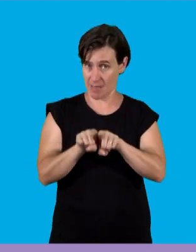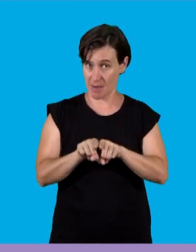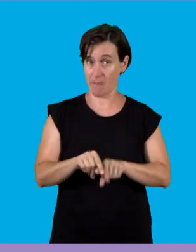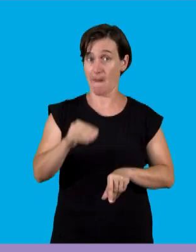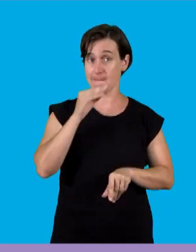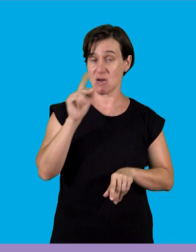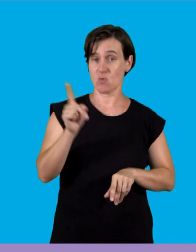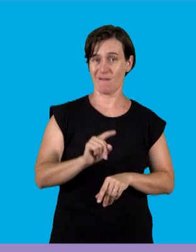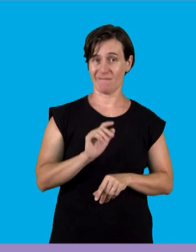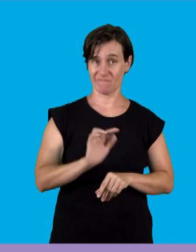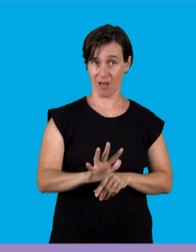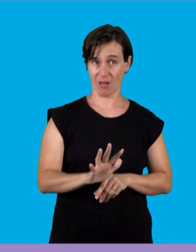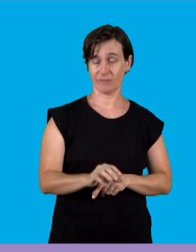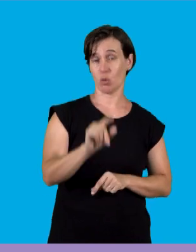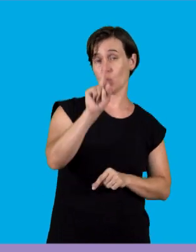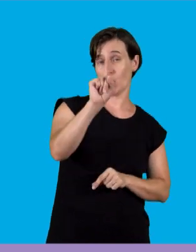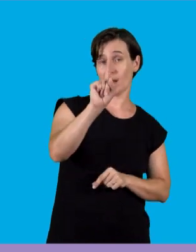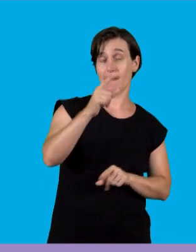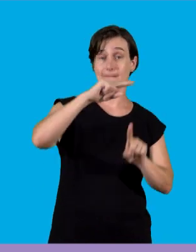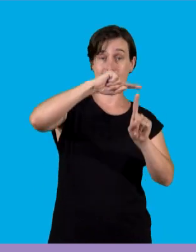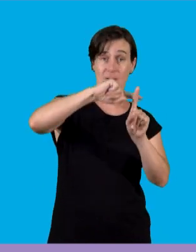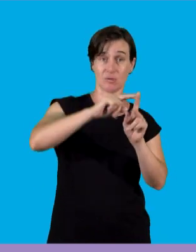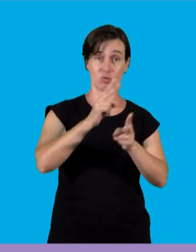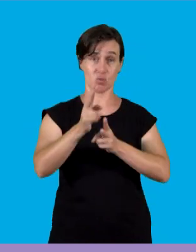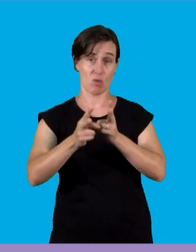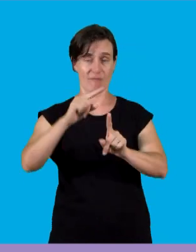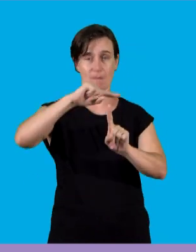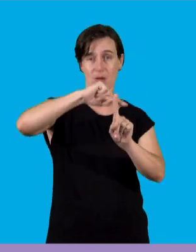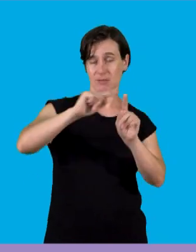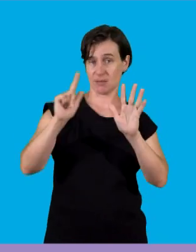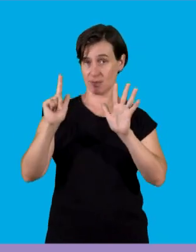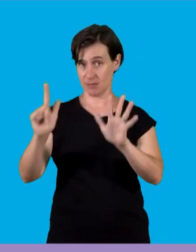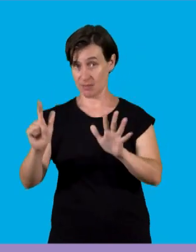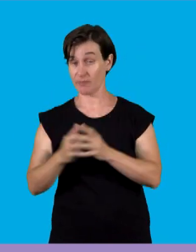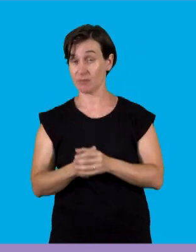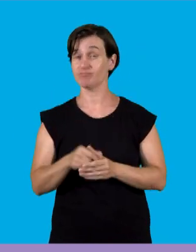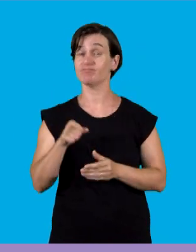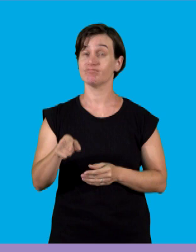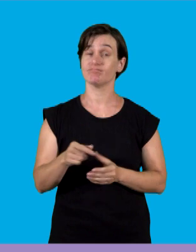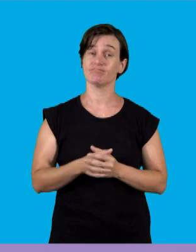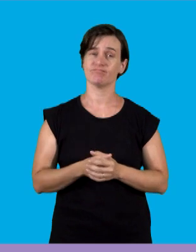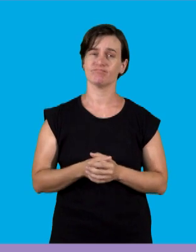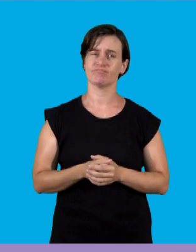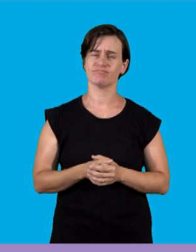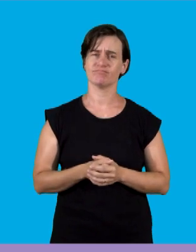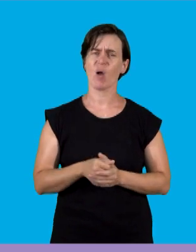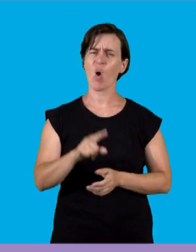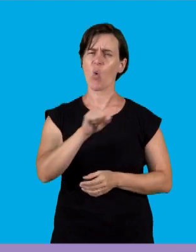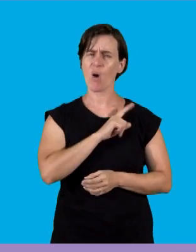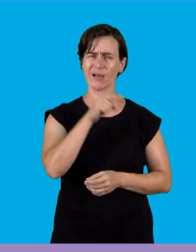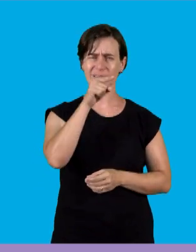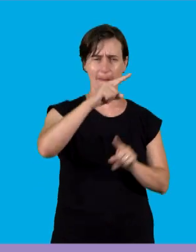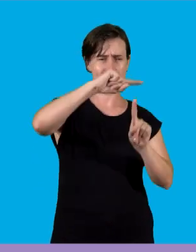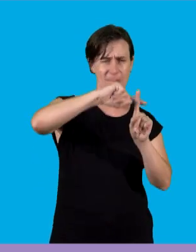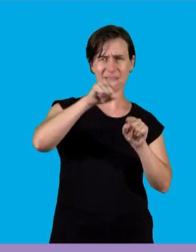the same. Then we are going to say 1 plus 12 plus 7. Now, why are